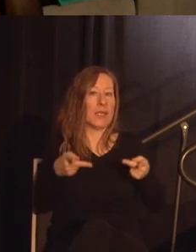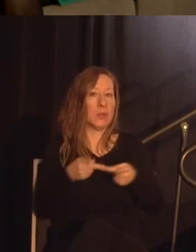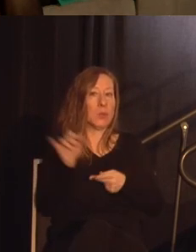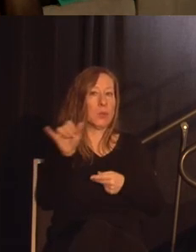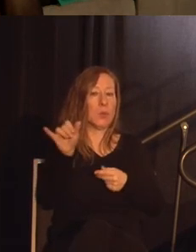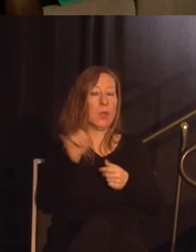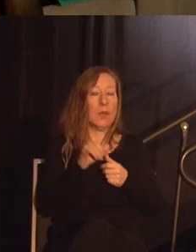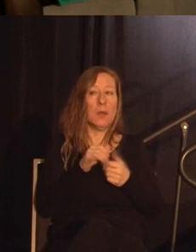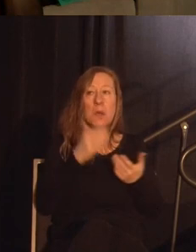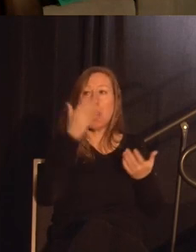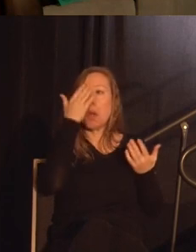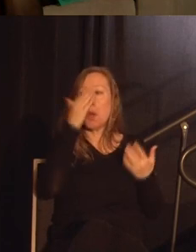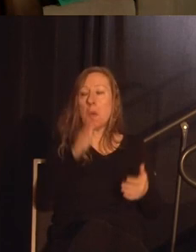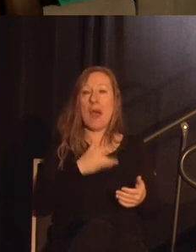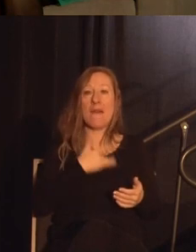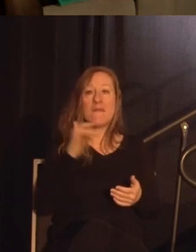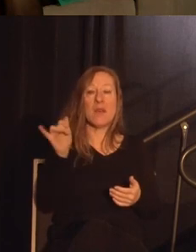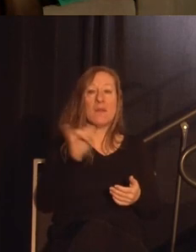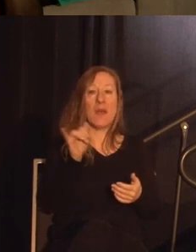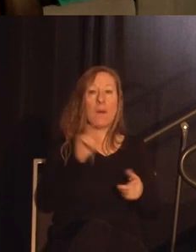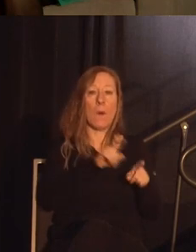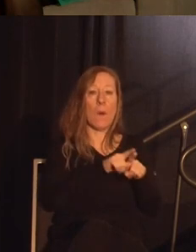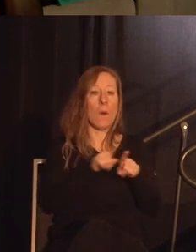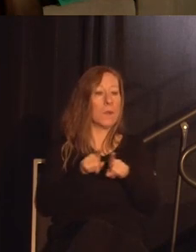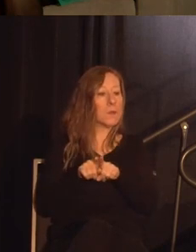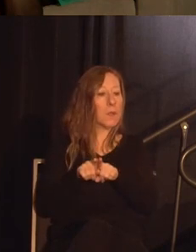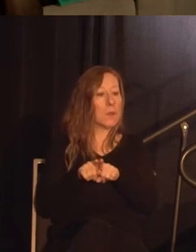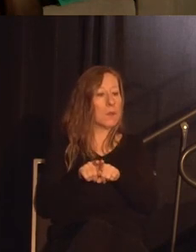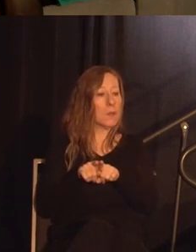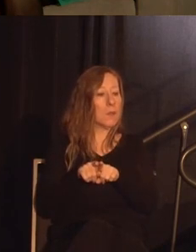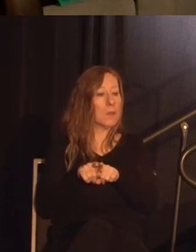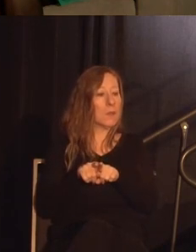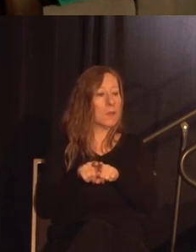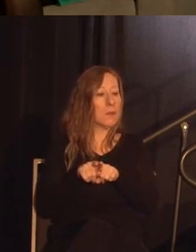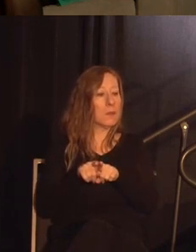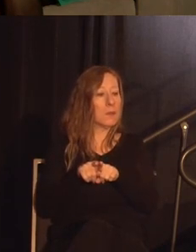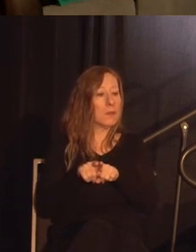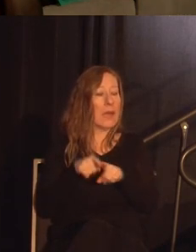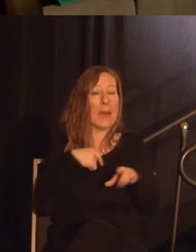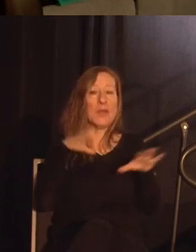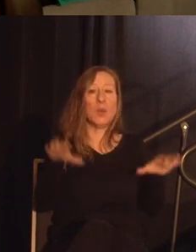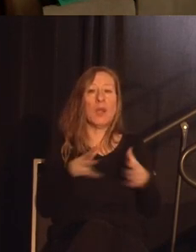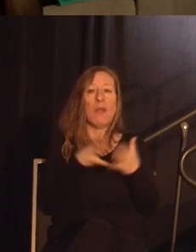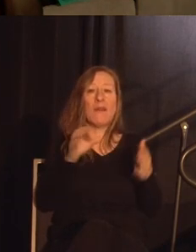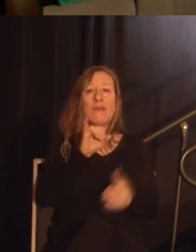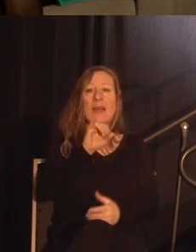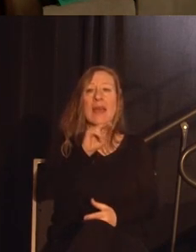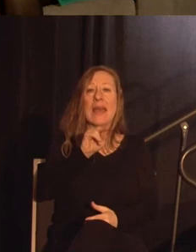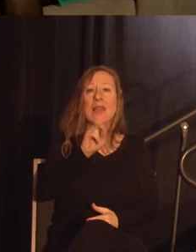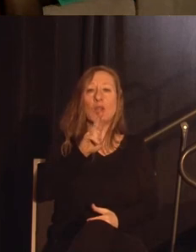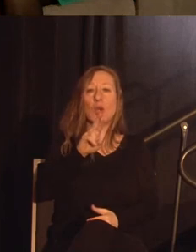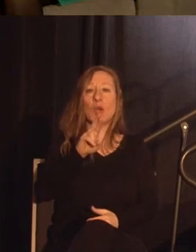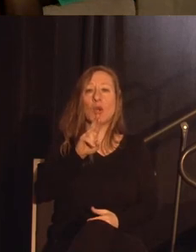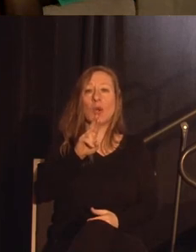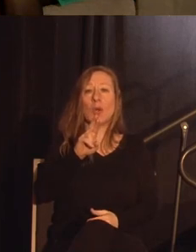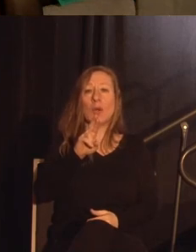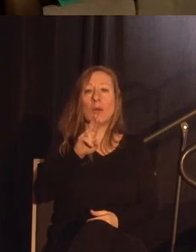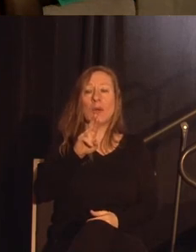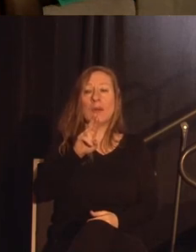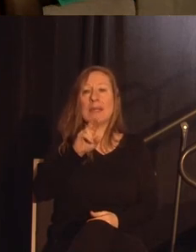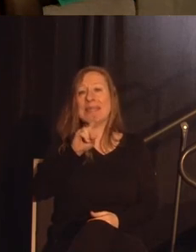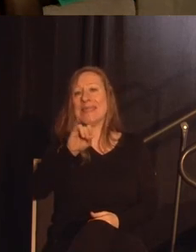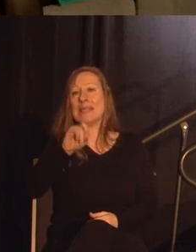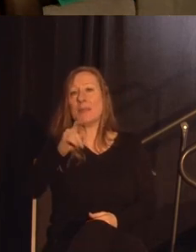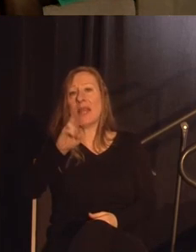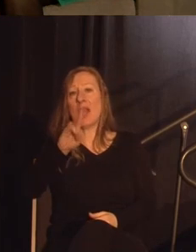like also, like, next I've been doing a lot of interdisciplinary art, and, like, I mean, I don't even know what writing